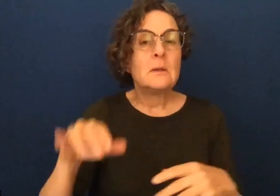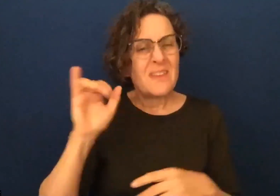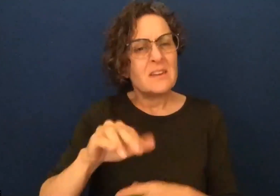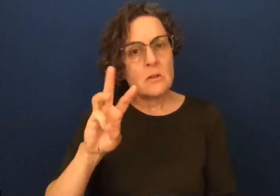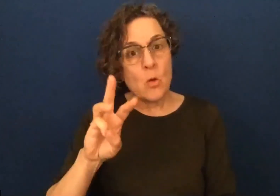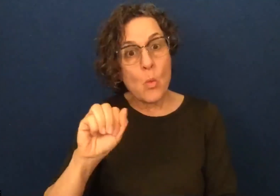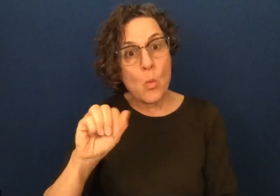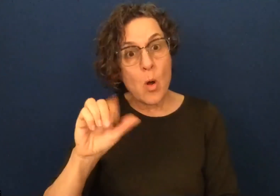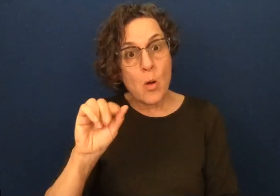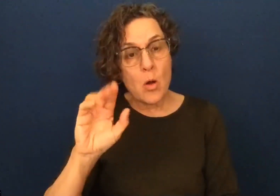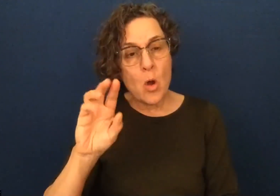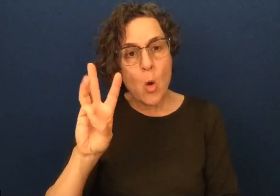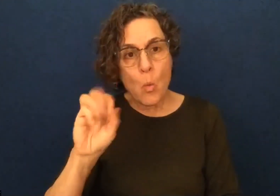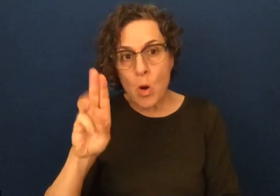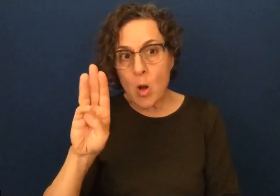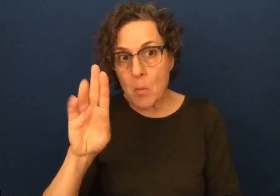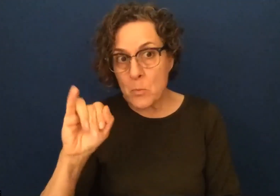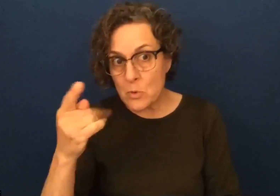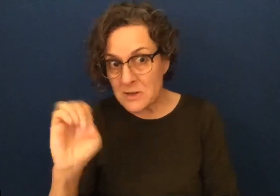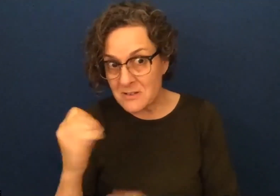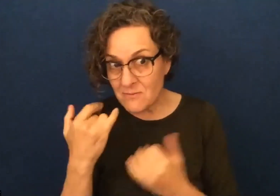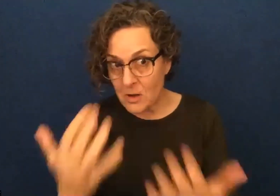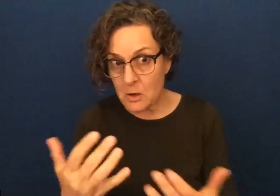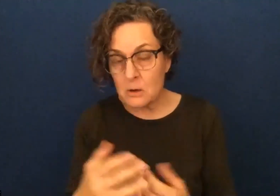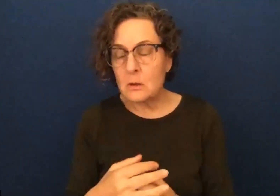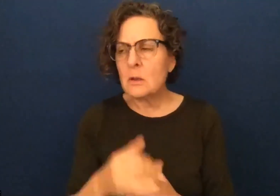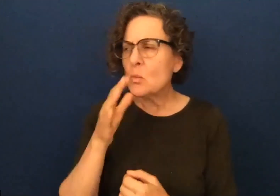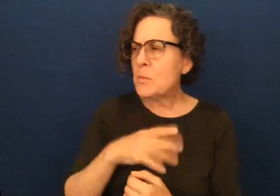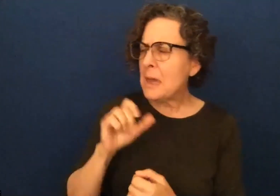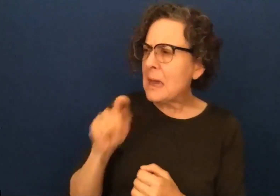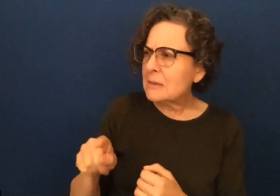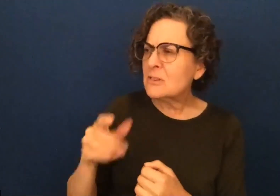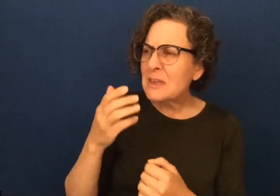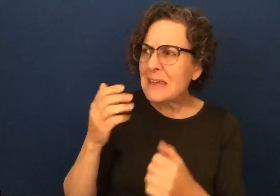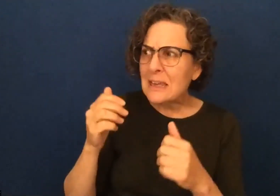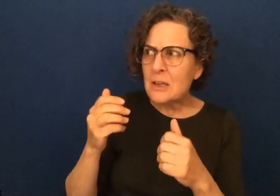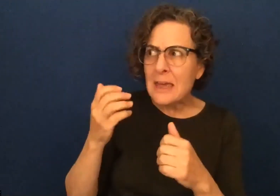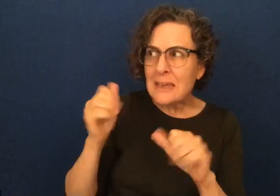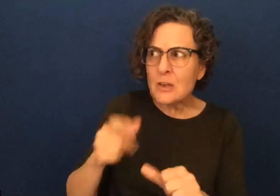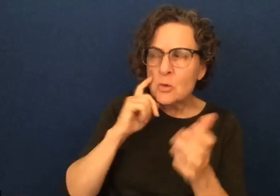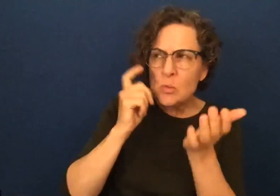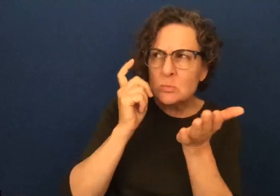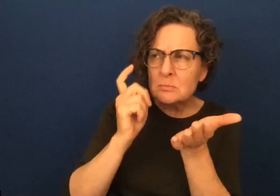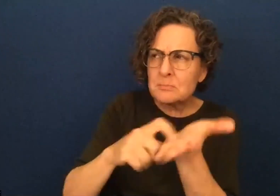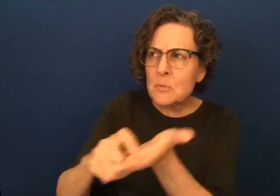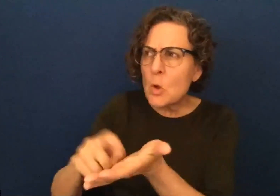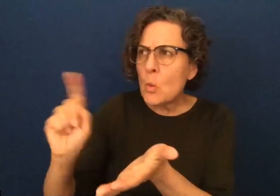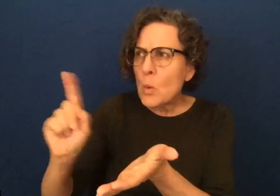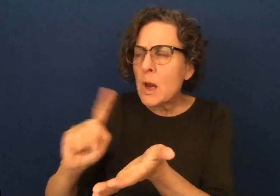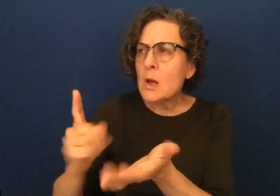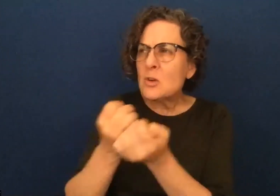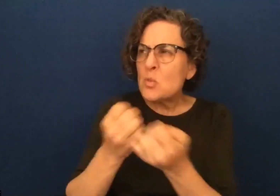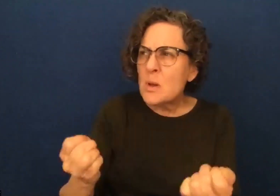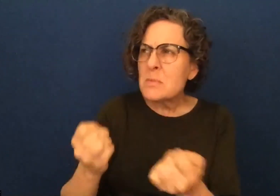able to identify like where equipment and structures are? Because if it's just wood, then the